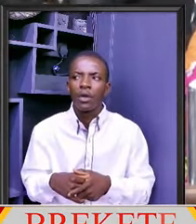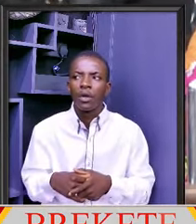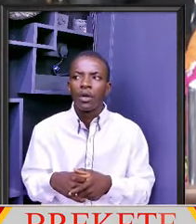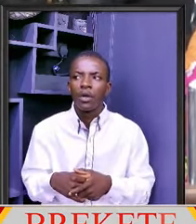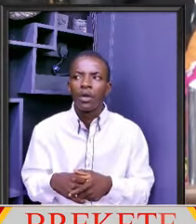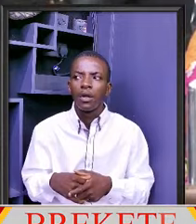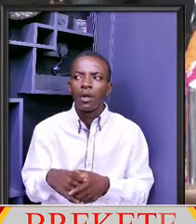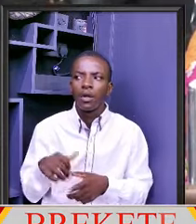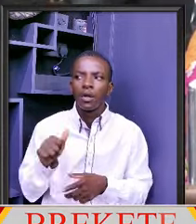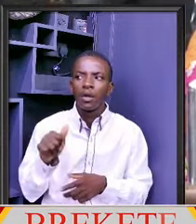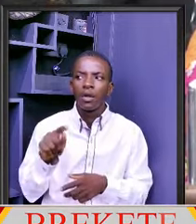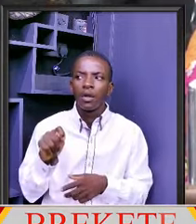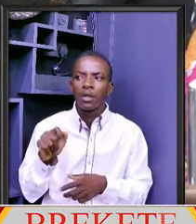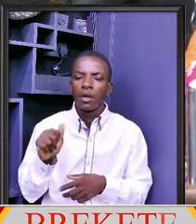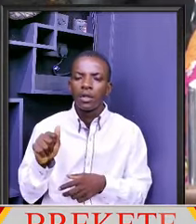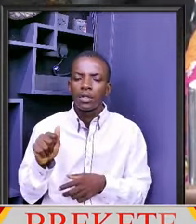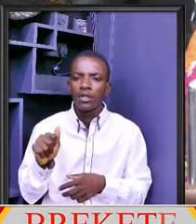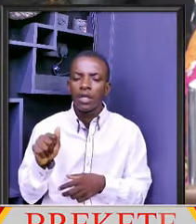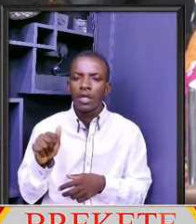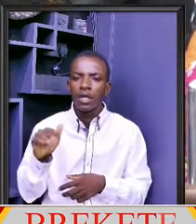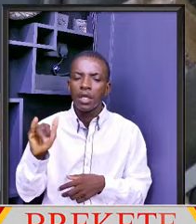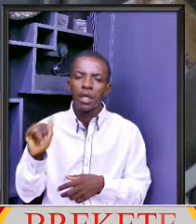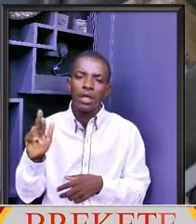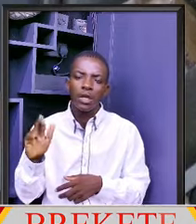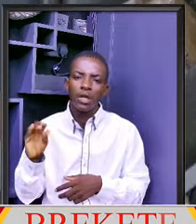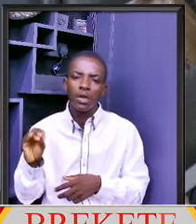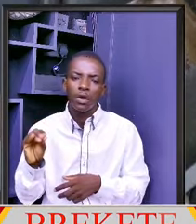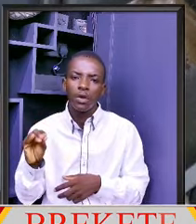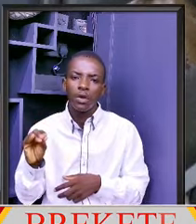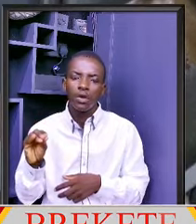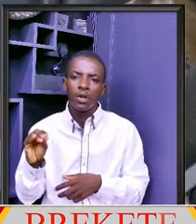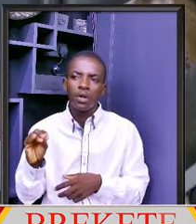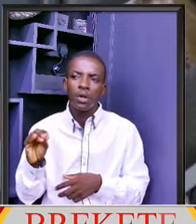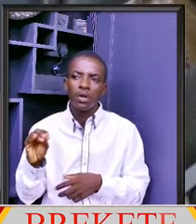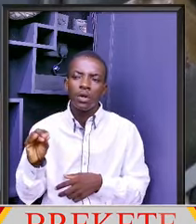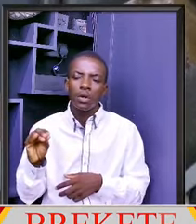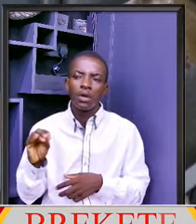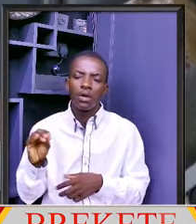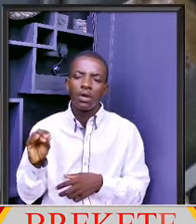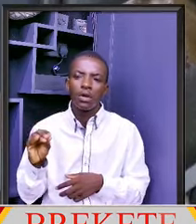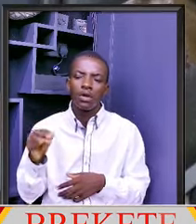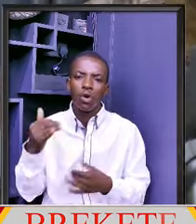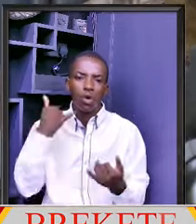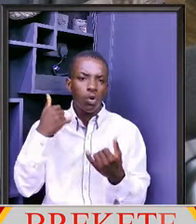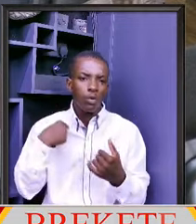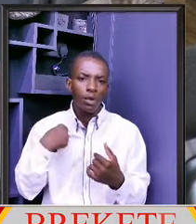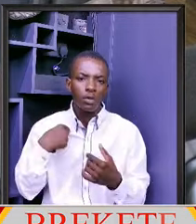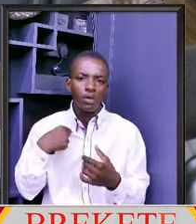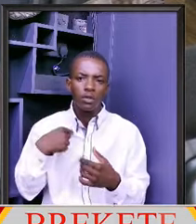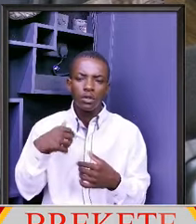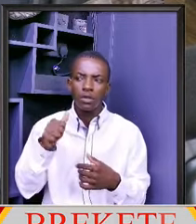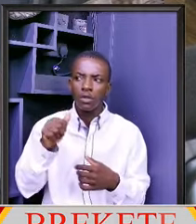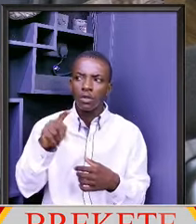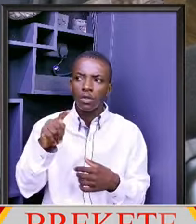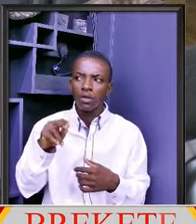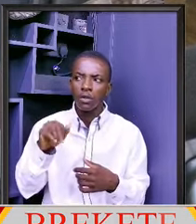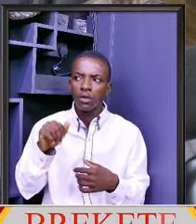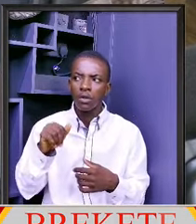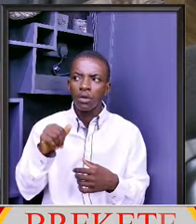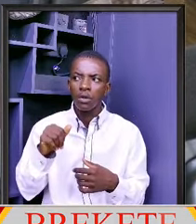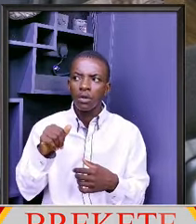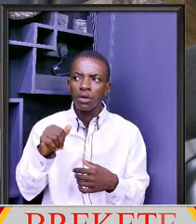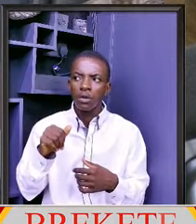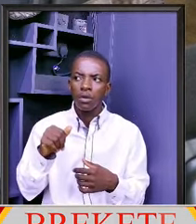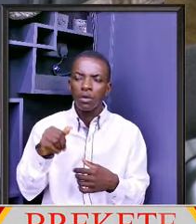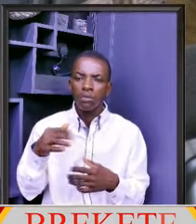Ata Iharo, who is former... Ata Iharo. Ata called me and said, Akomoran, because that's his name is called me.